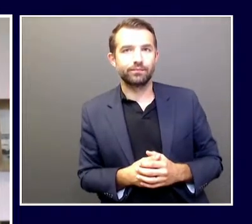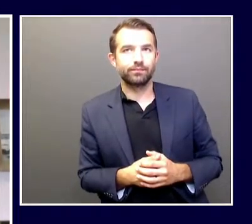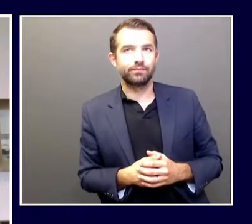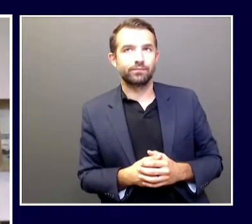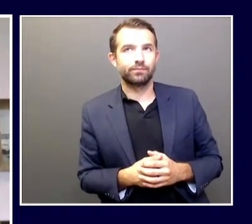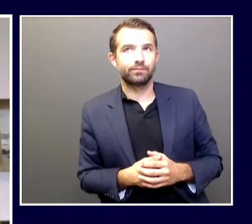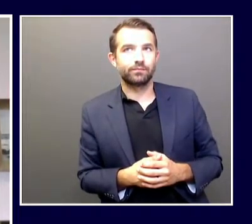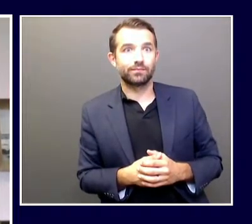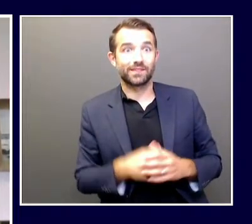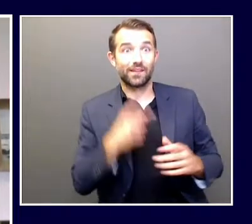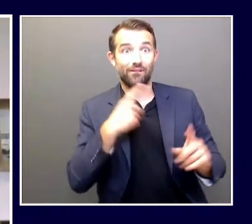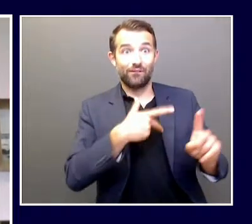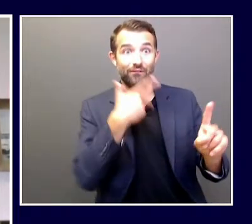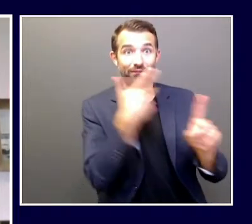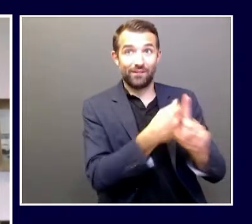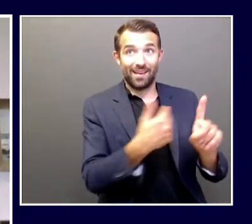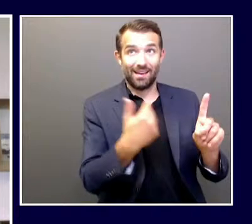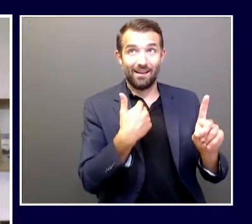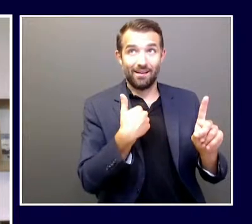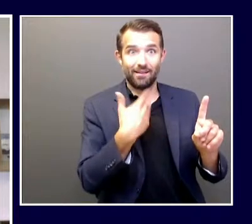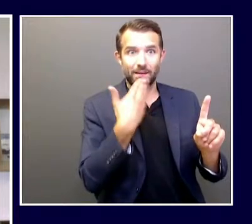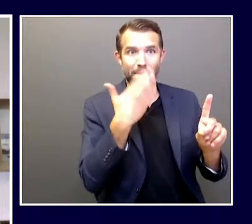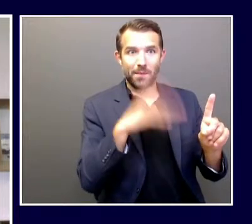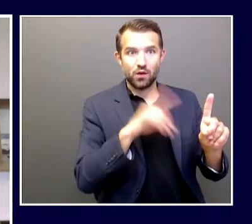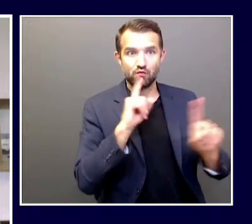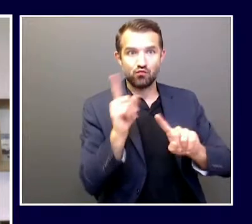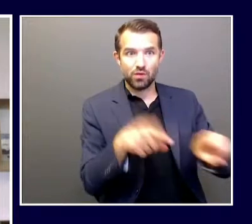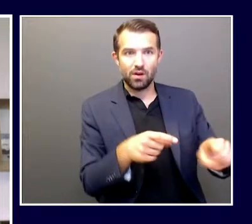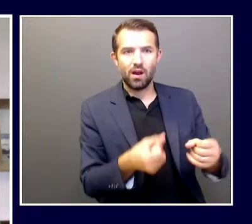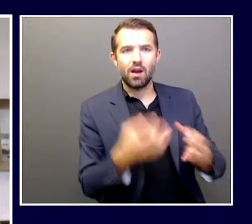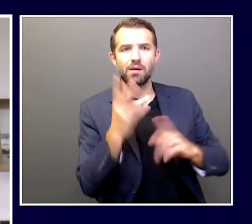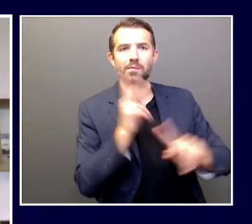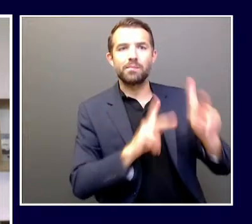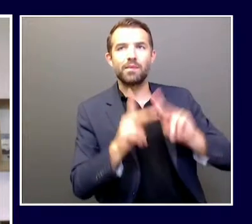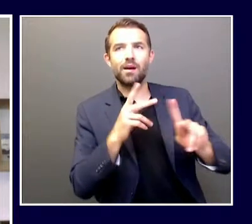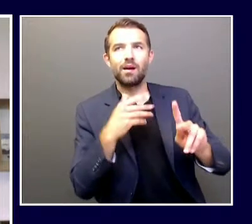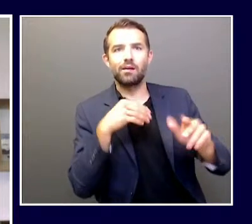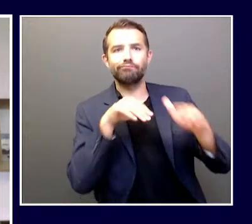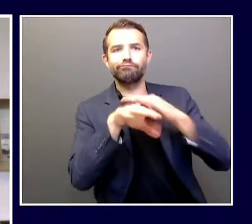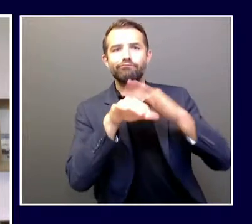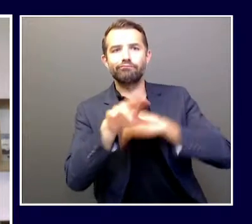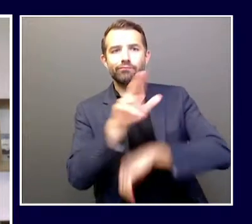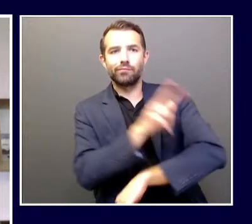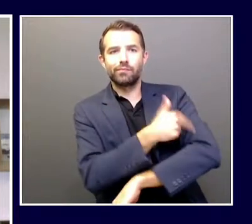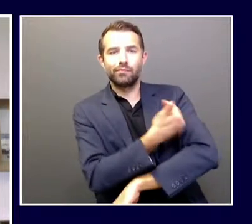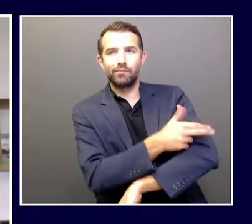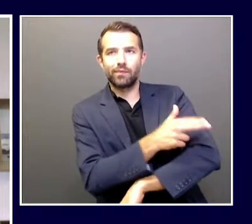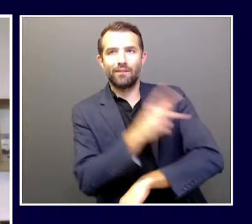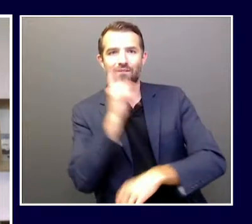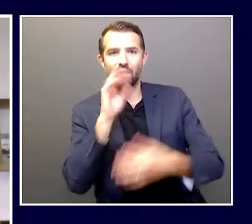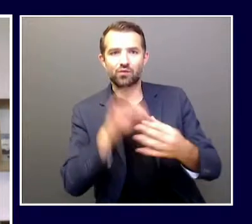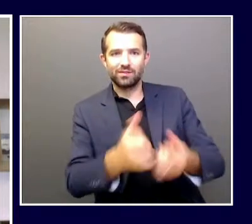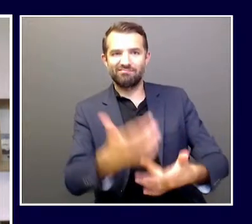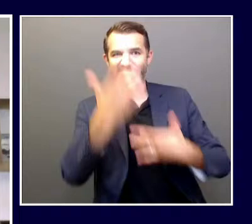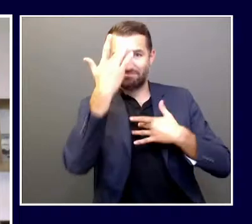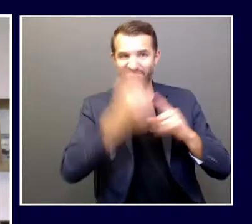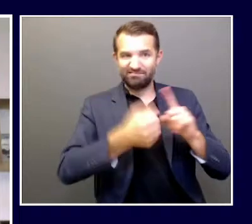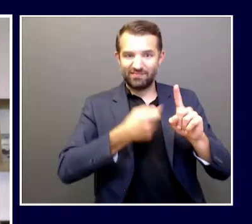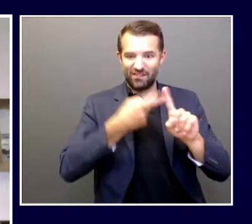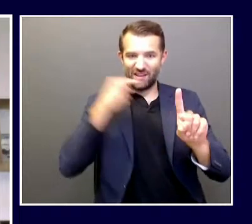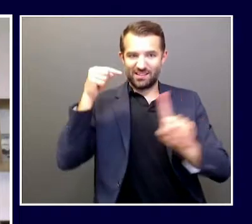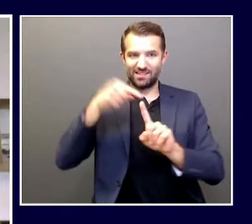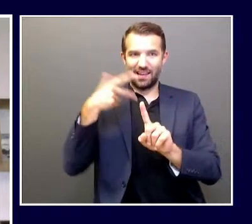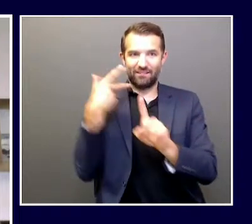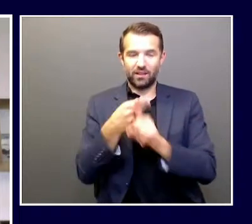very concerned that the vaccines are dangerous. So I thought it might be good to get an update on vaccine reactions.